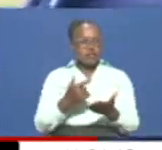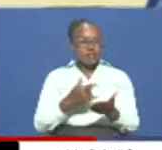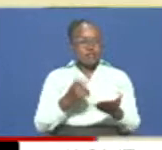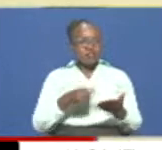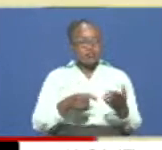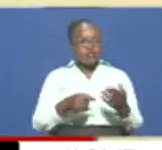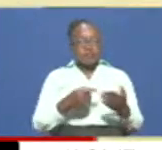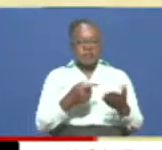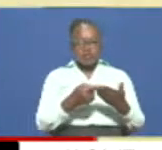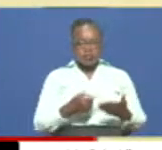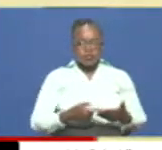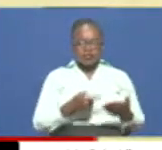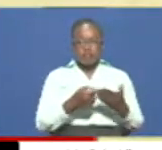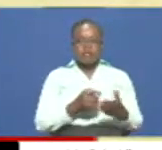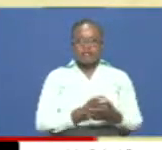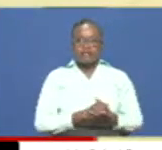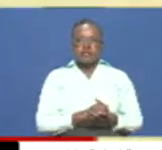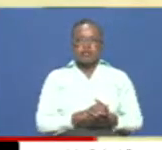today. Thank you very much.